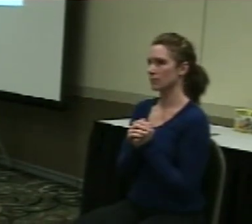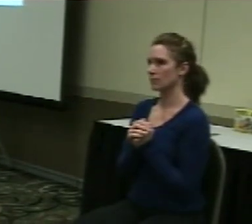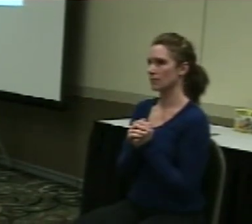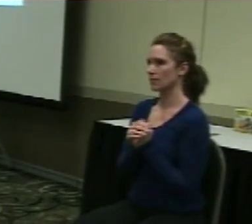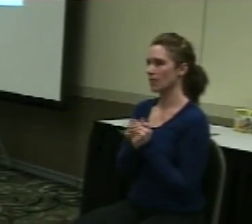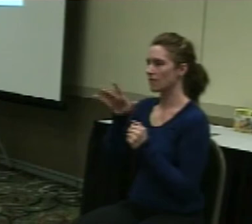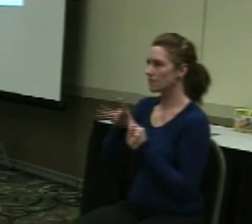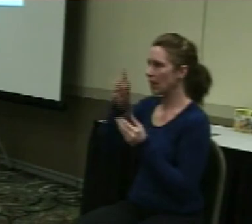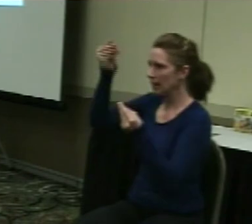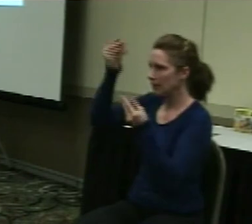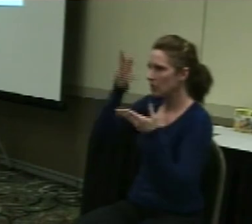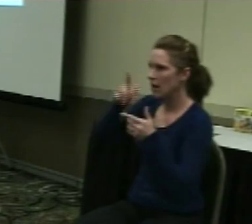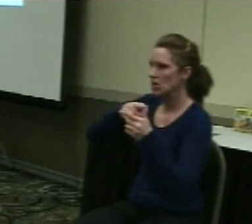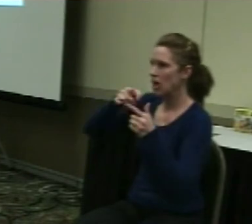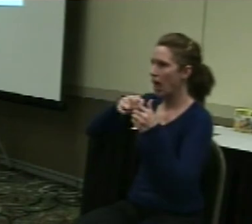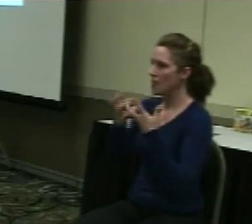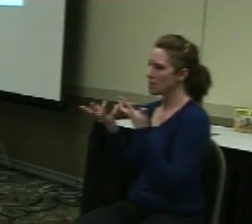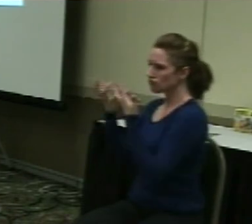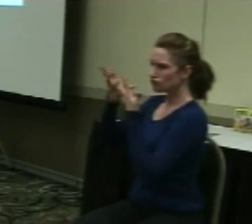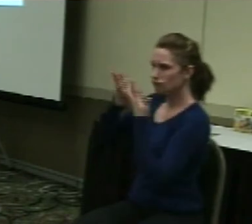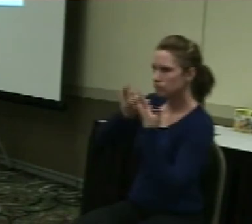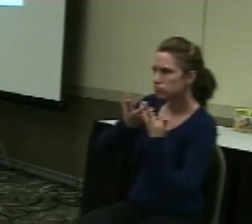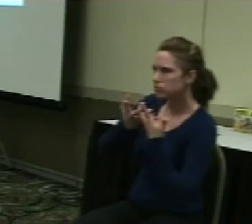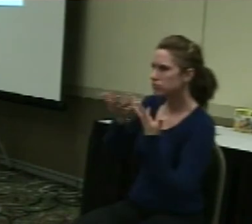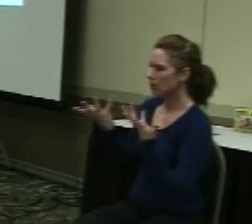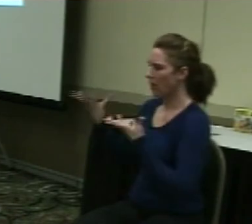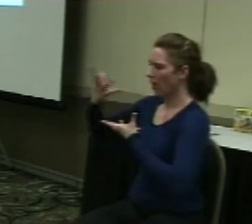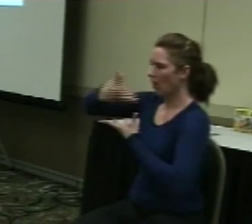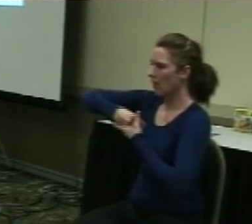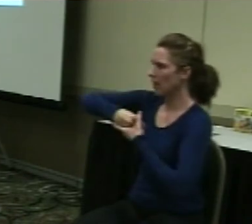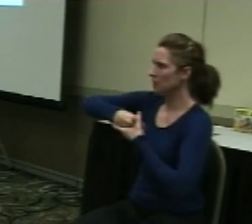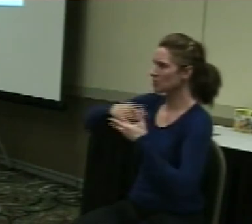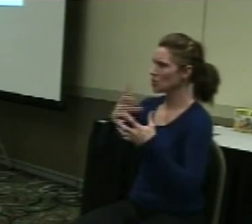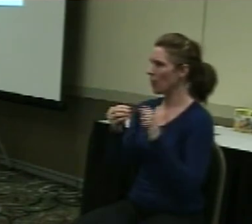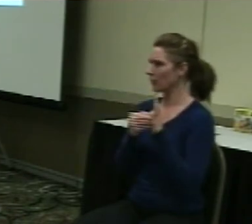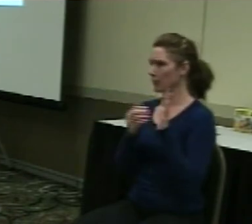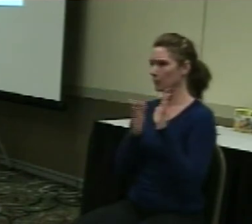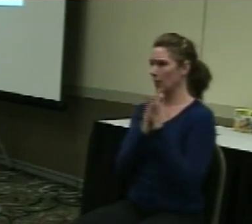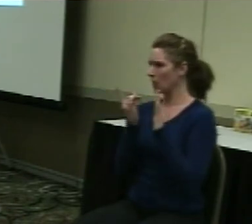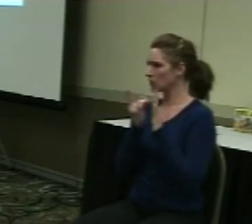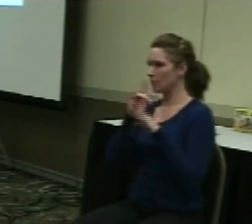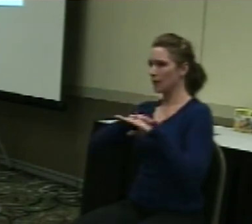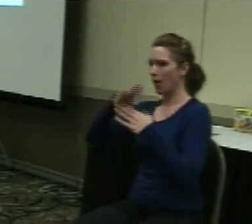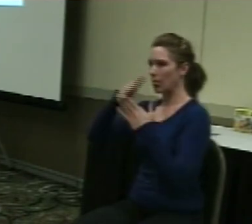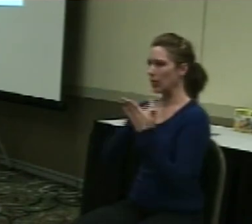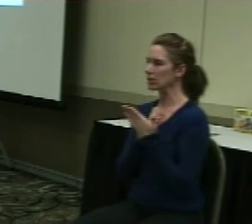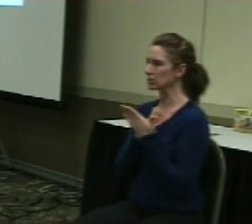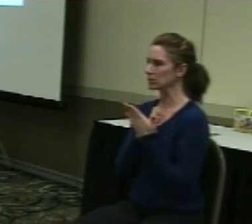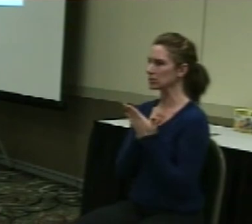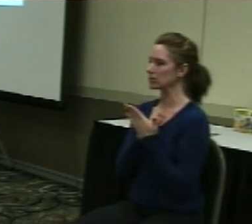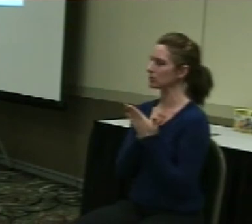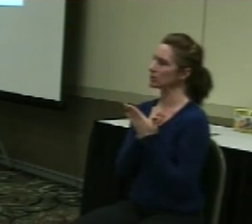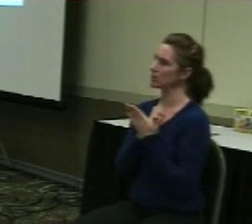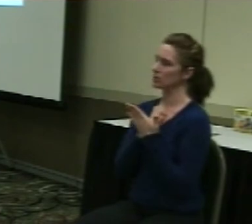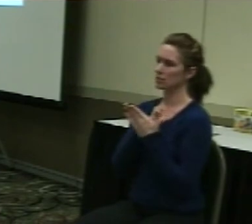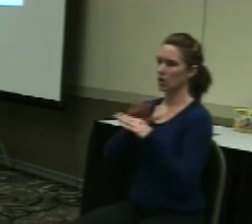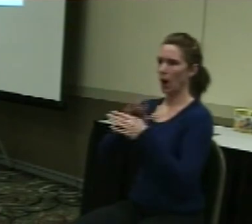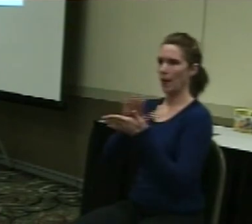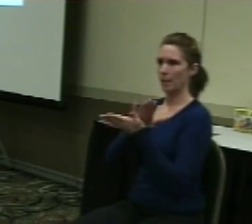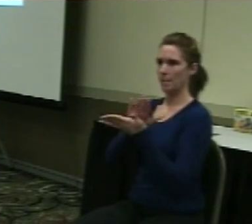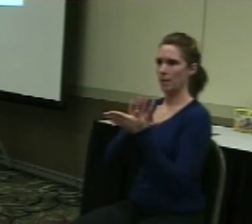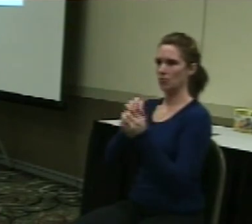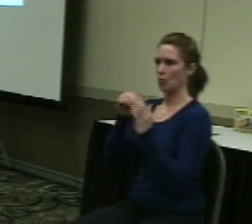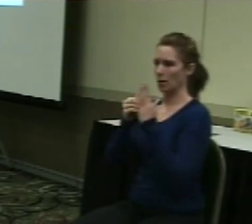putting it into this whole, this gathering. Do you want to just jot down something on the list, on the little, on your paper